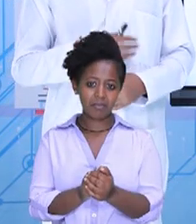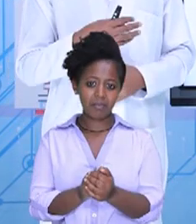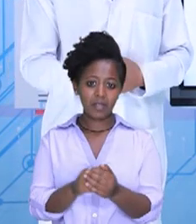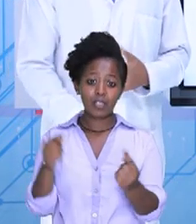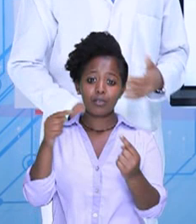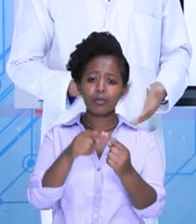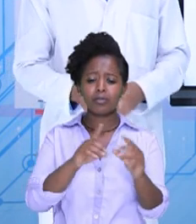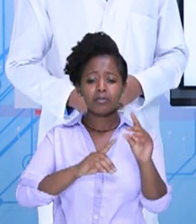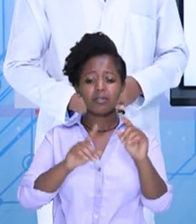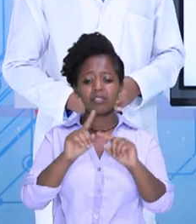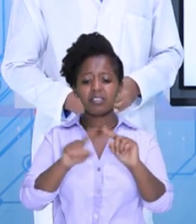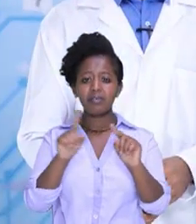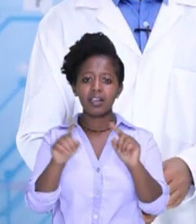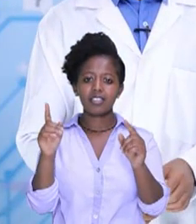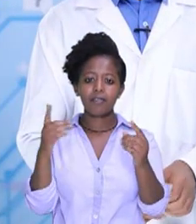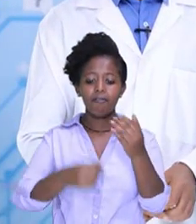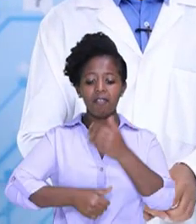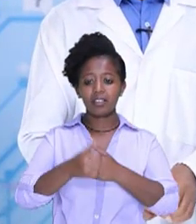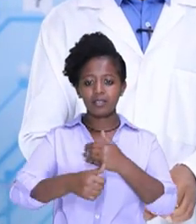to different factors.